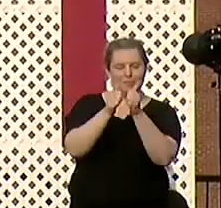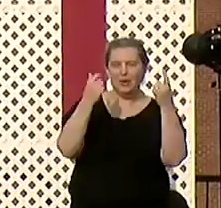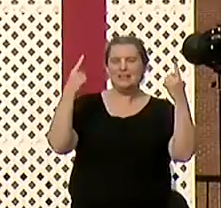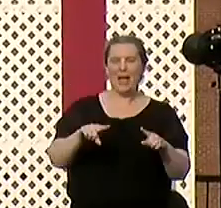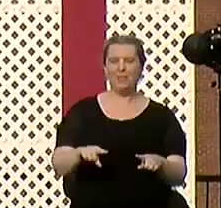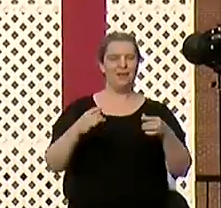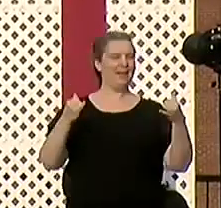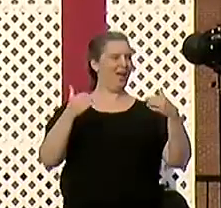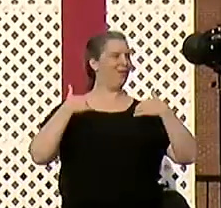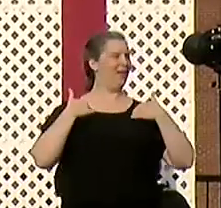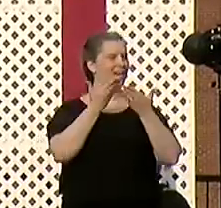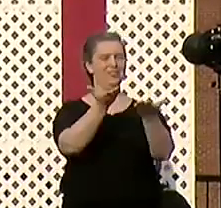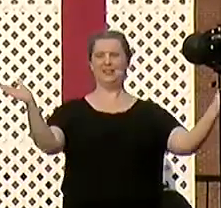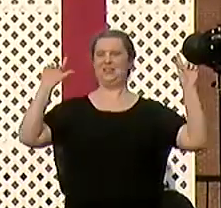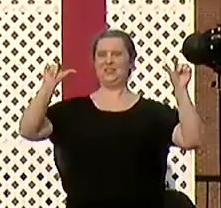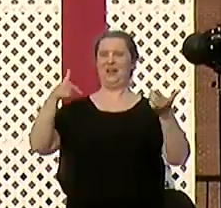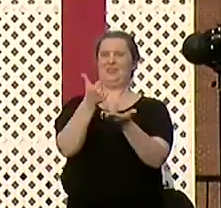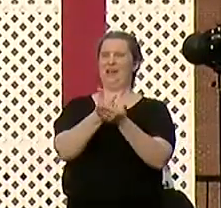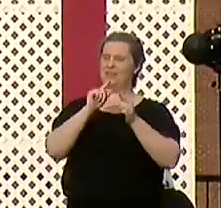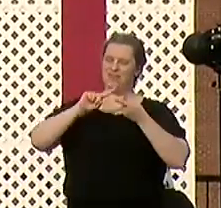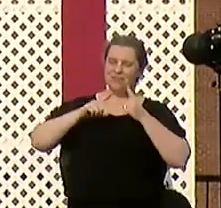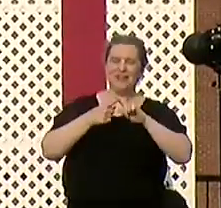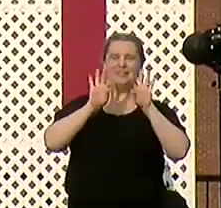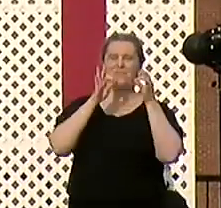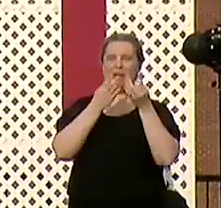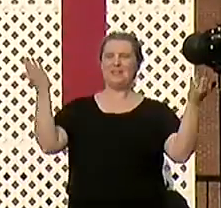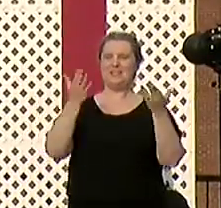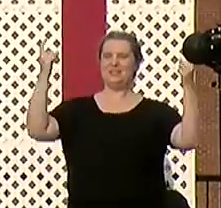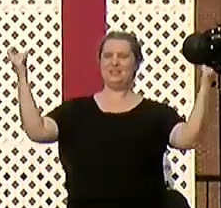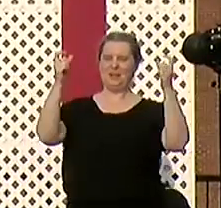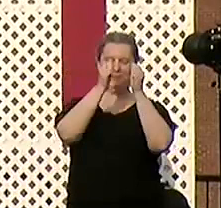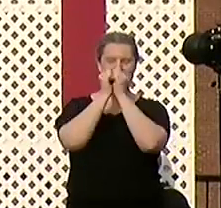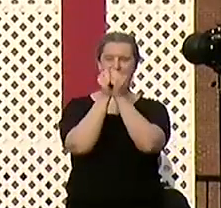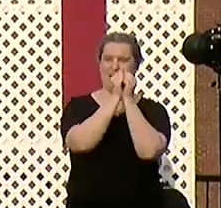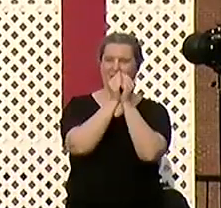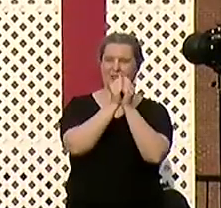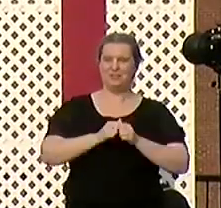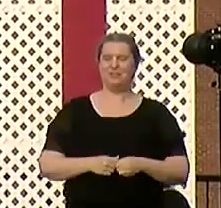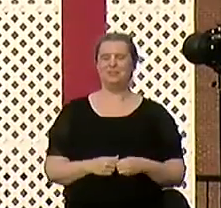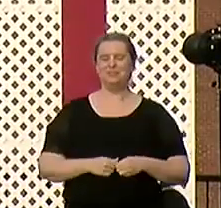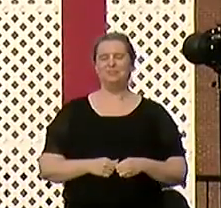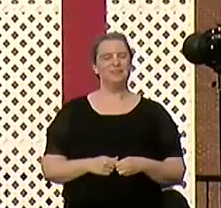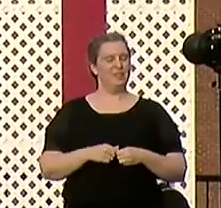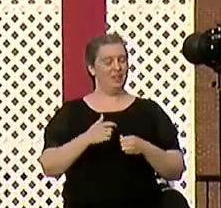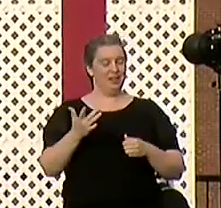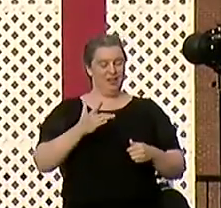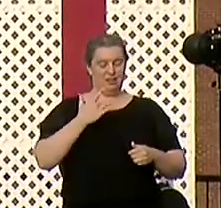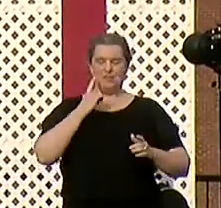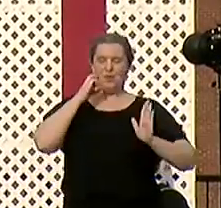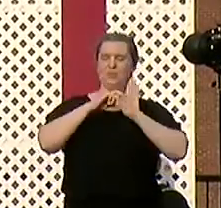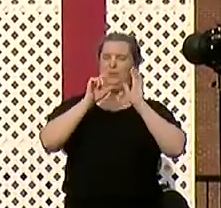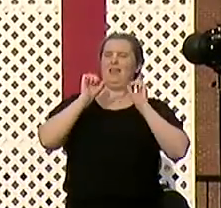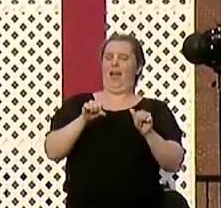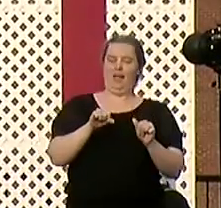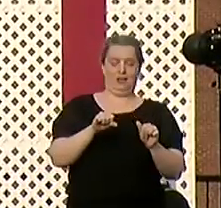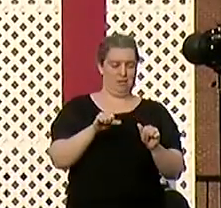commencement ceremony with family and friends here to celebrate our accomplishments. We learned that we can get through times that seem unbearable, though it seemed